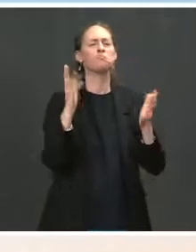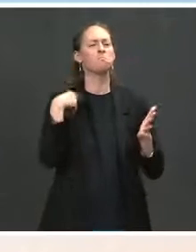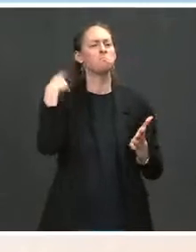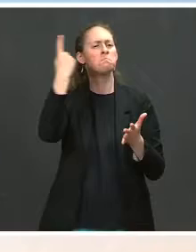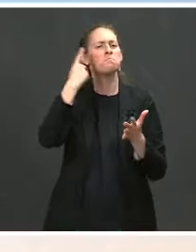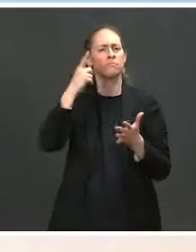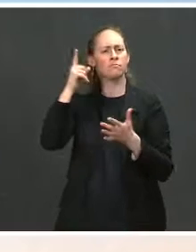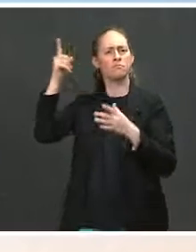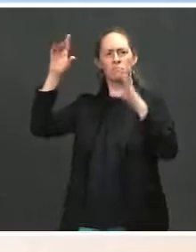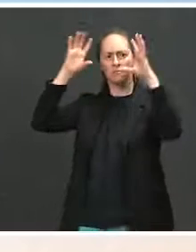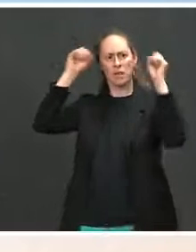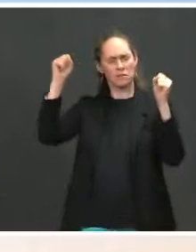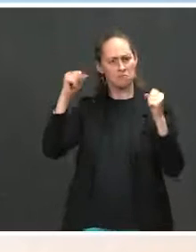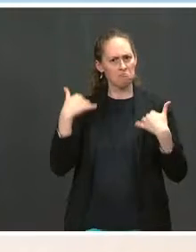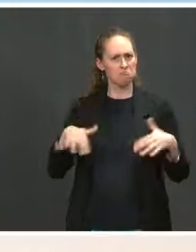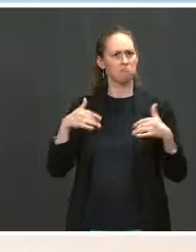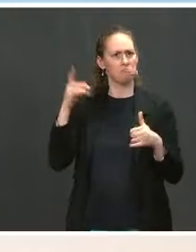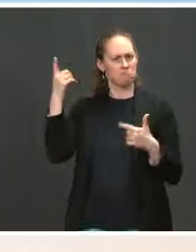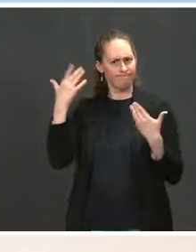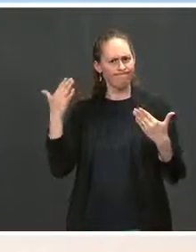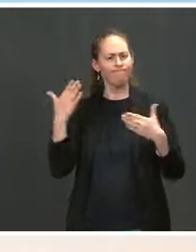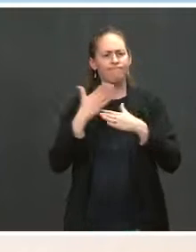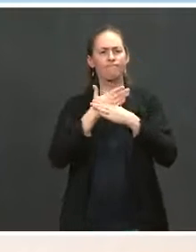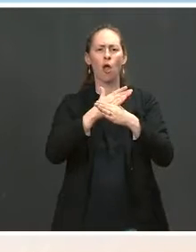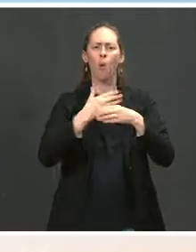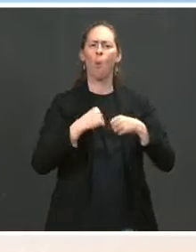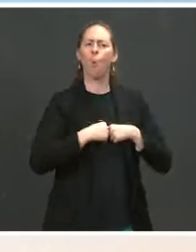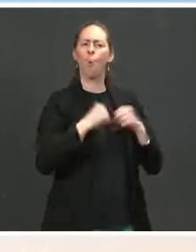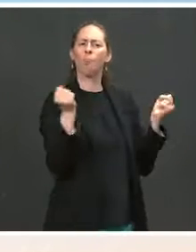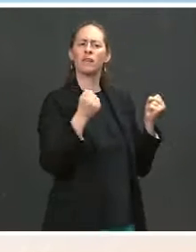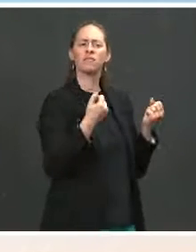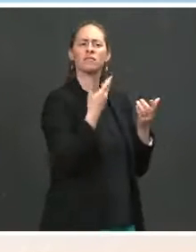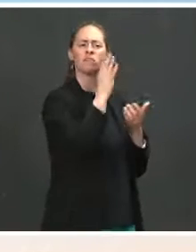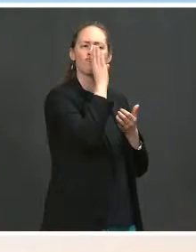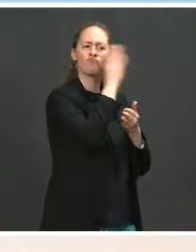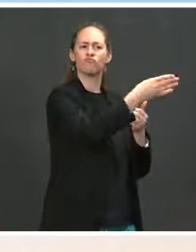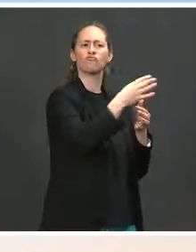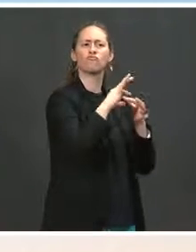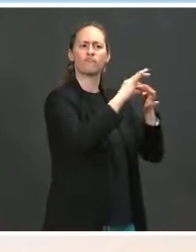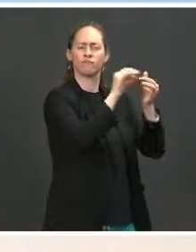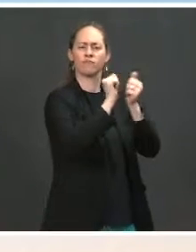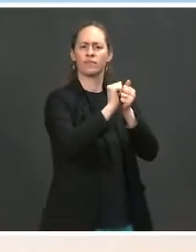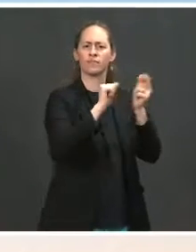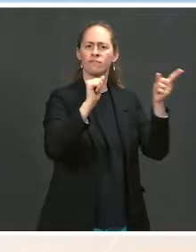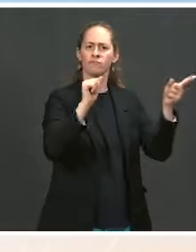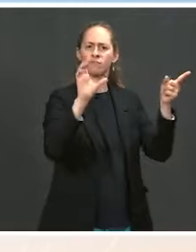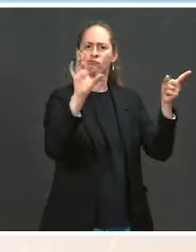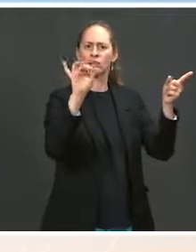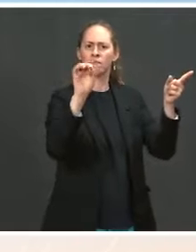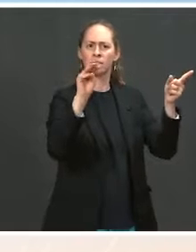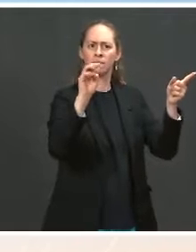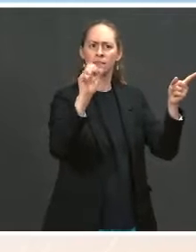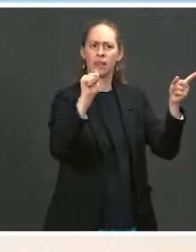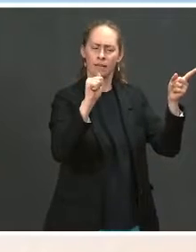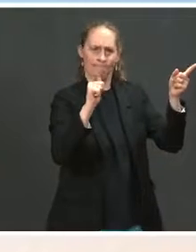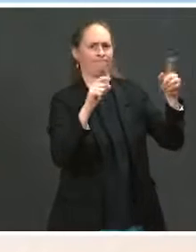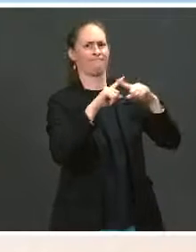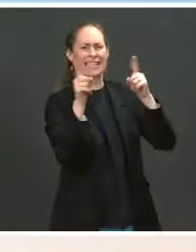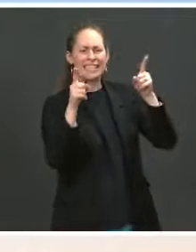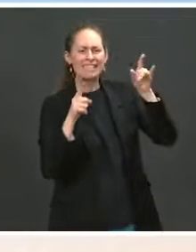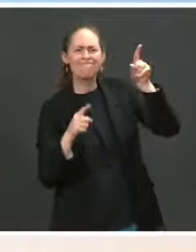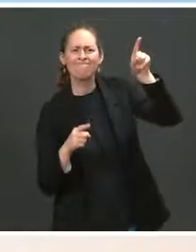his concerns, but the Kremlin said that the president did not bring up Alexei Navalny on the